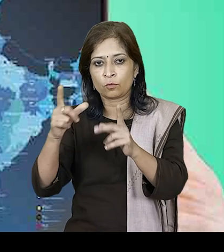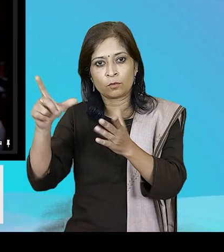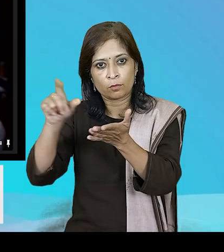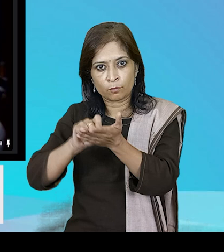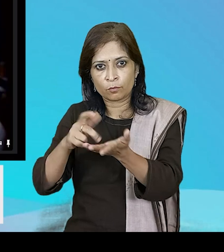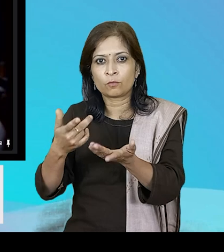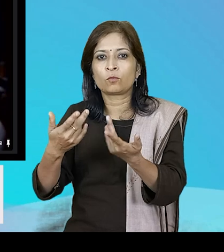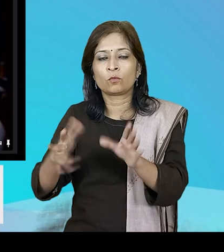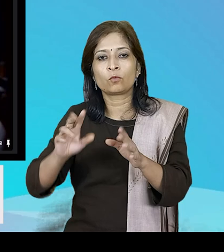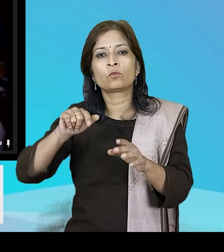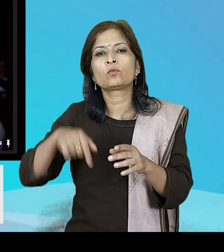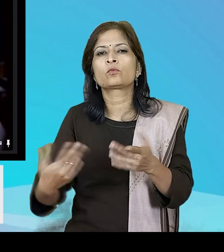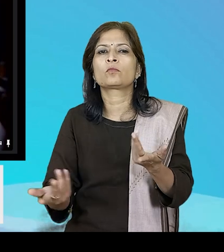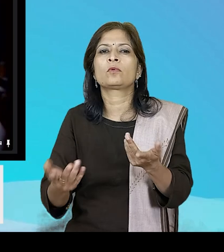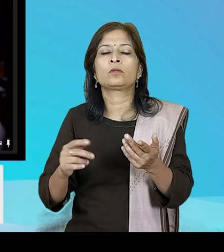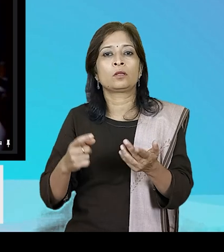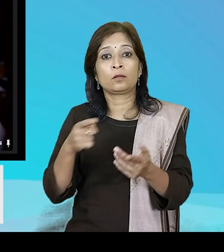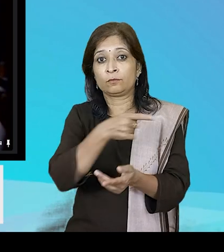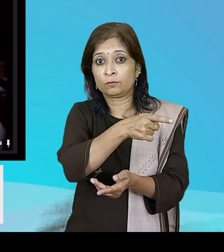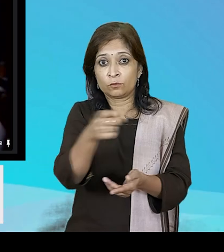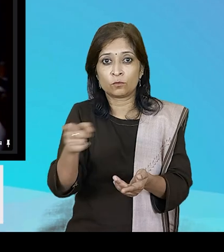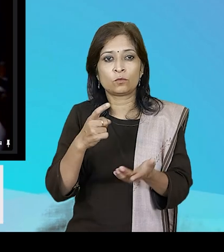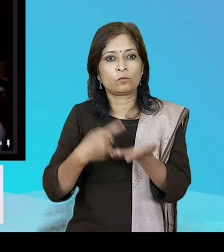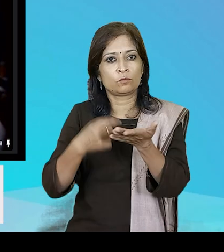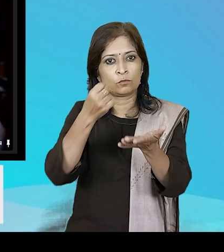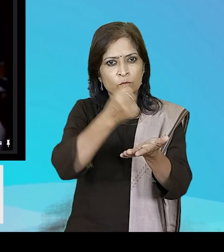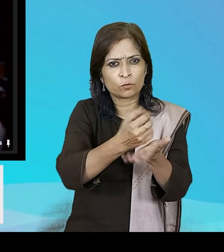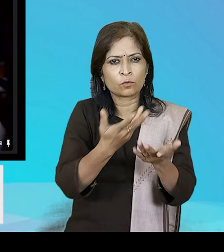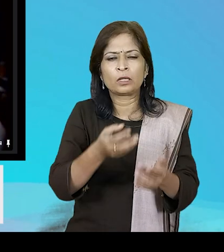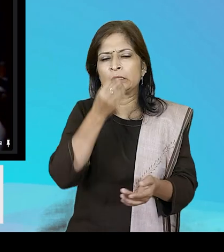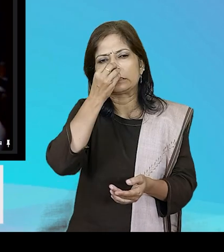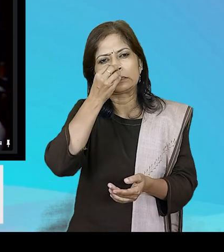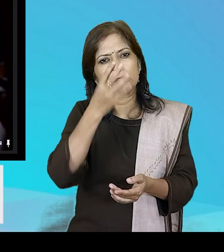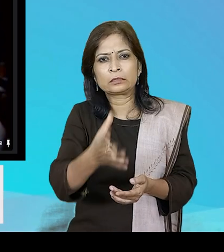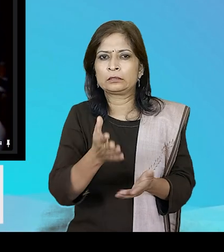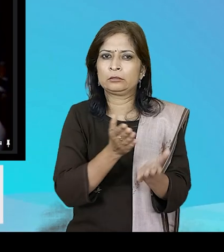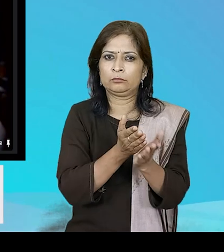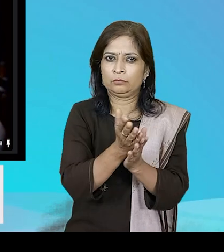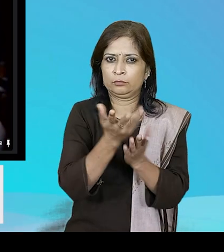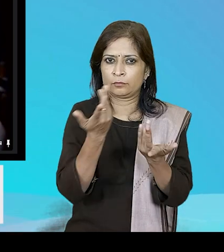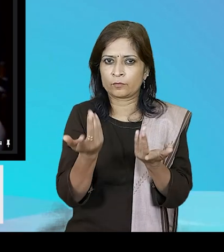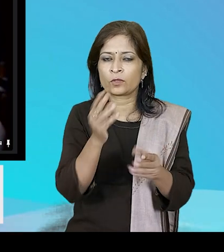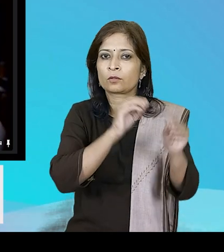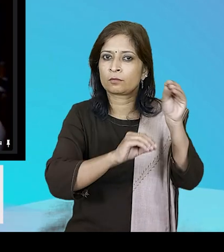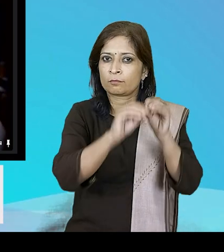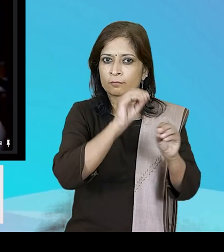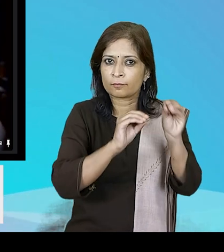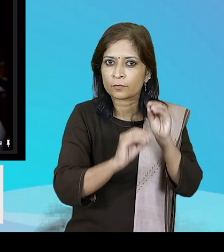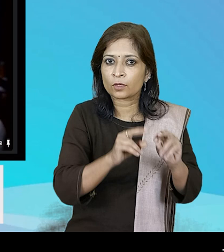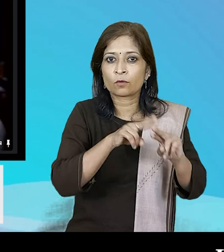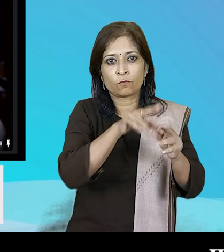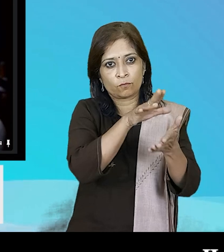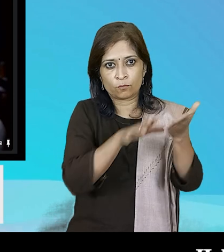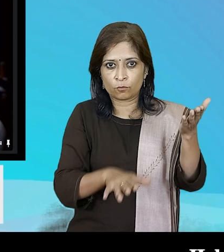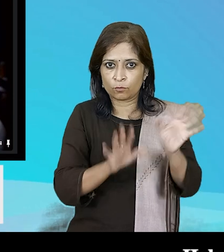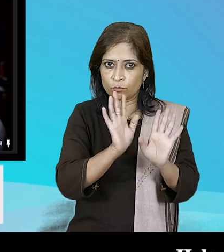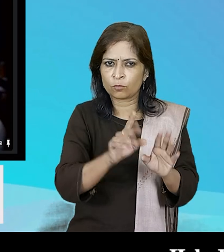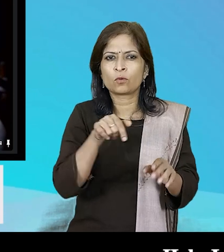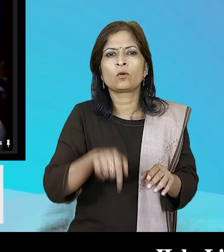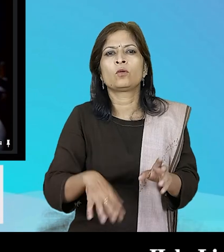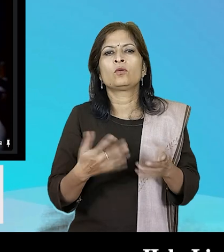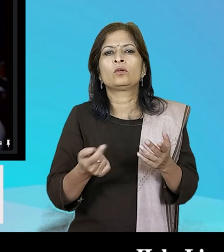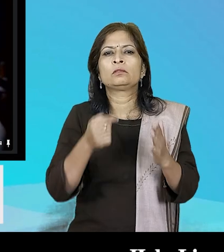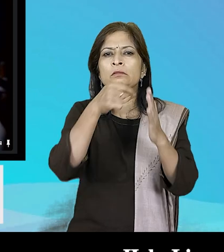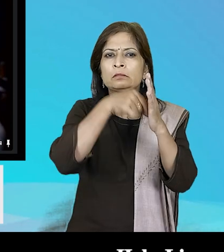phone, register yourself either on the website or through the app. It is an extremely easy process, and fill the